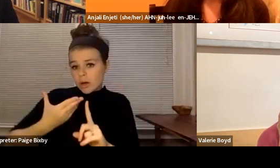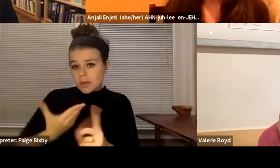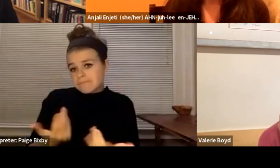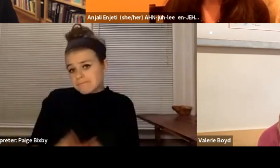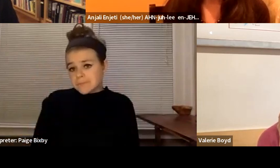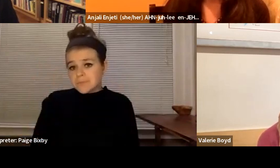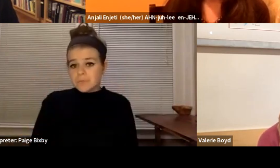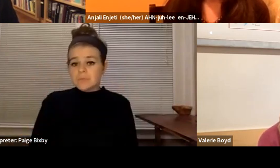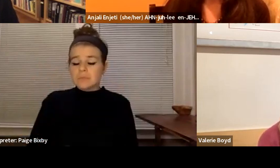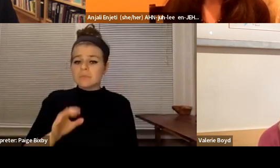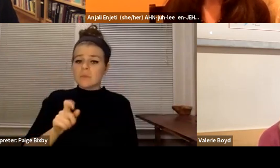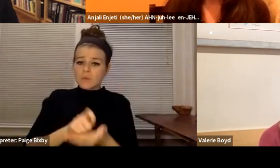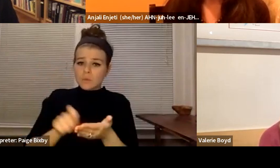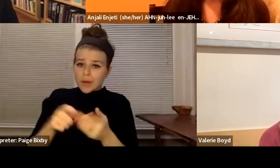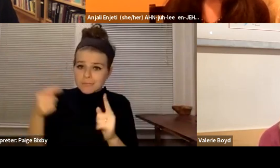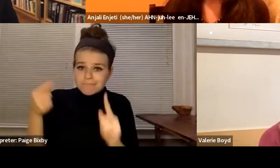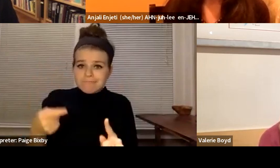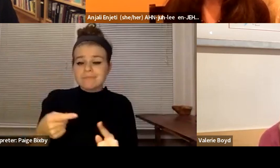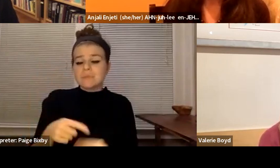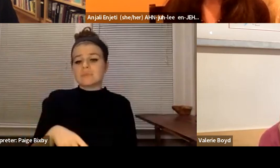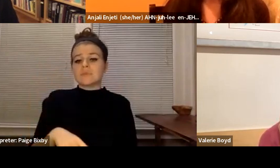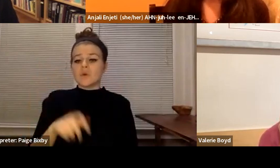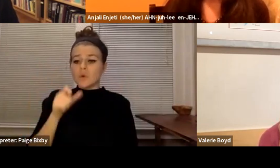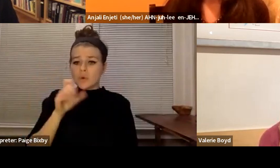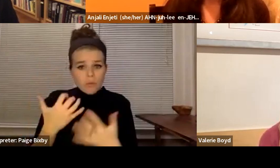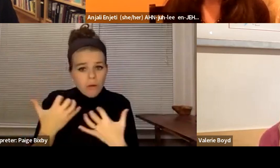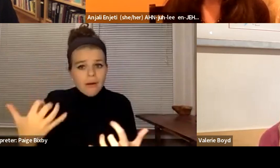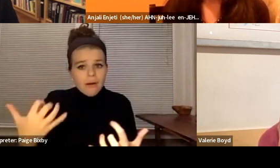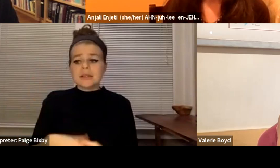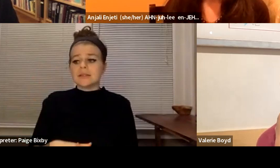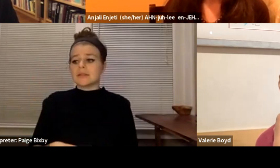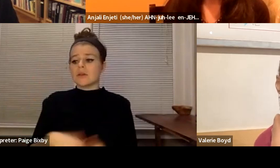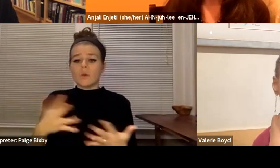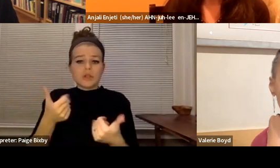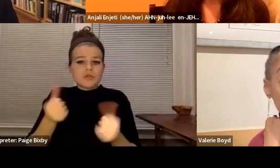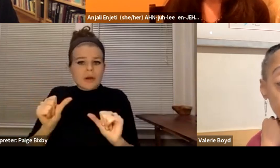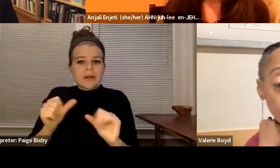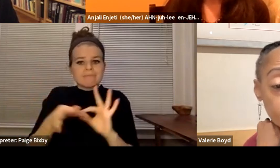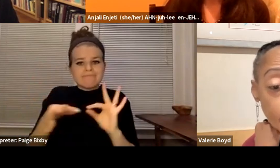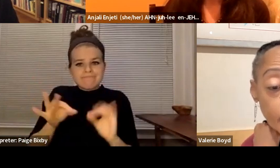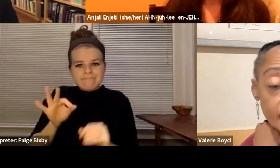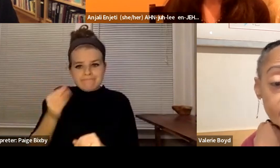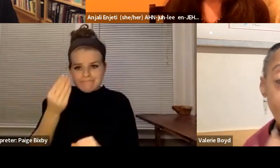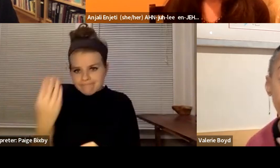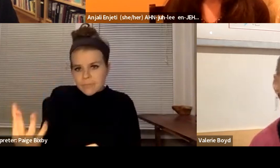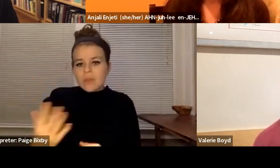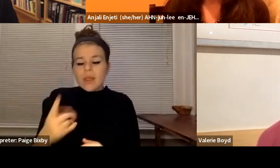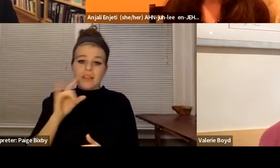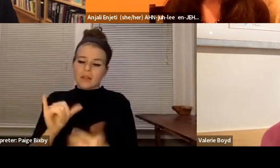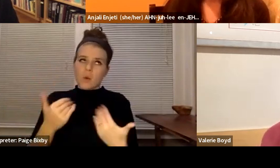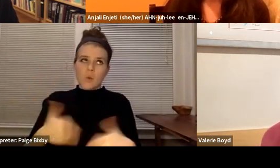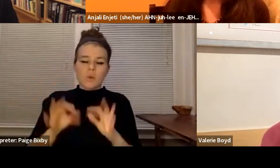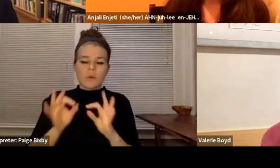who you are and what you're writing and who you're writing it for and what you're trying to convey. And I think that's really important. And to have